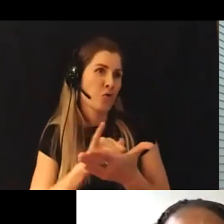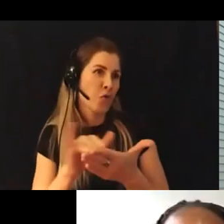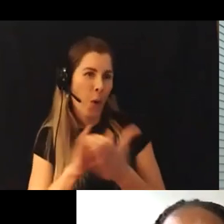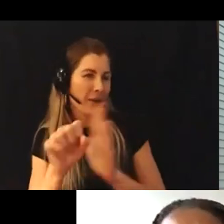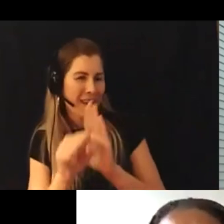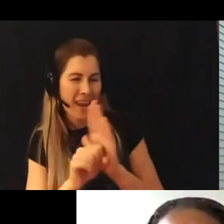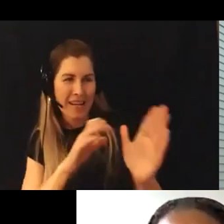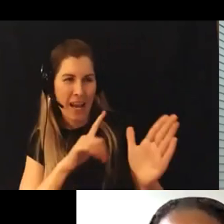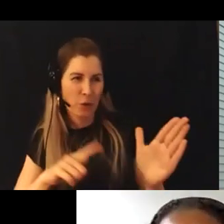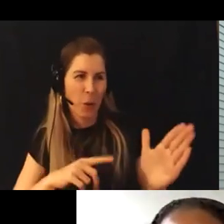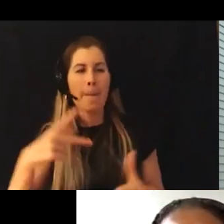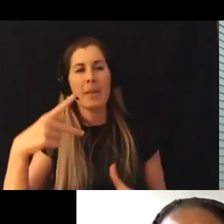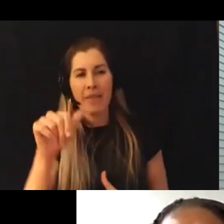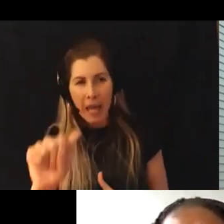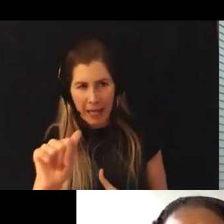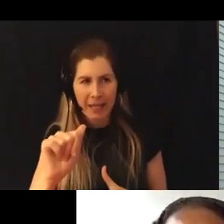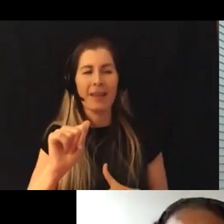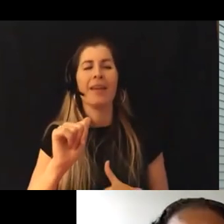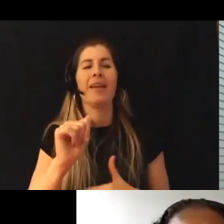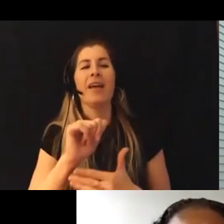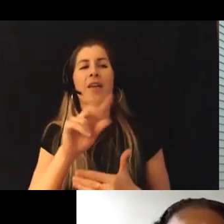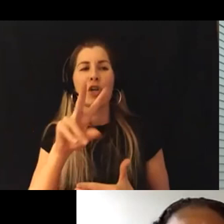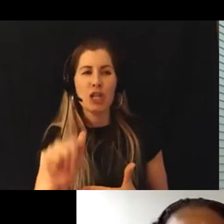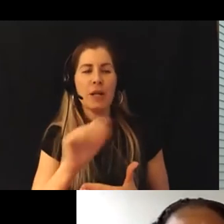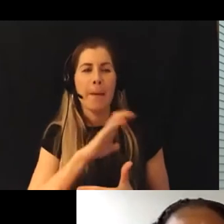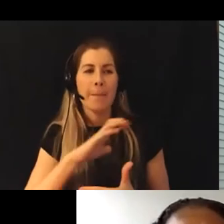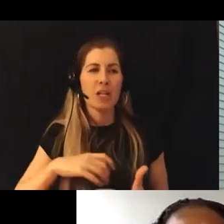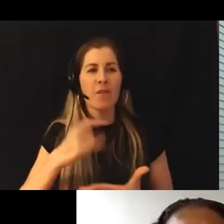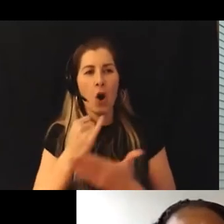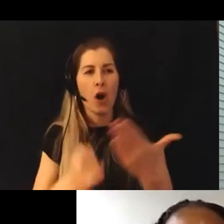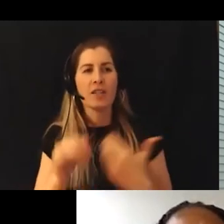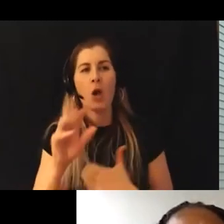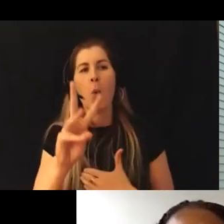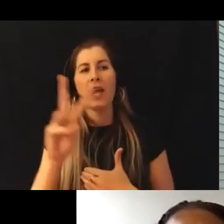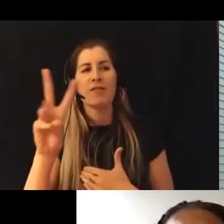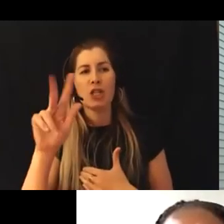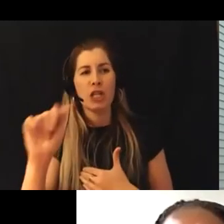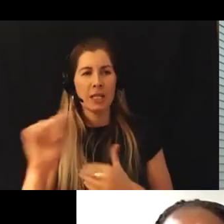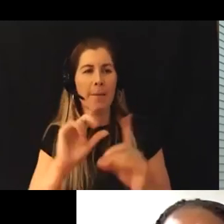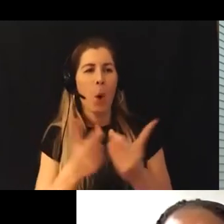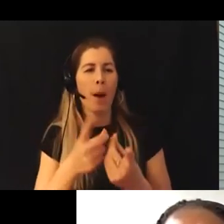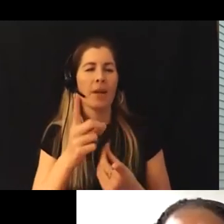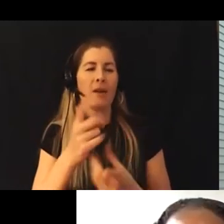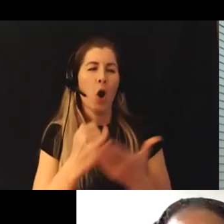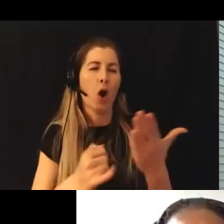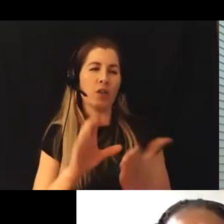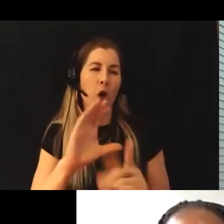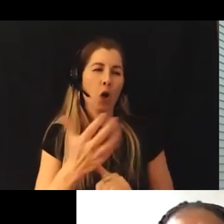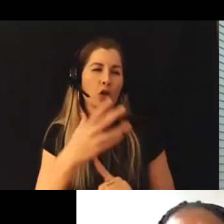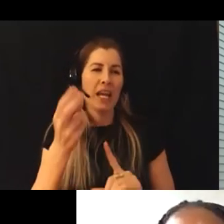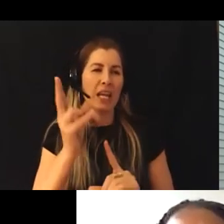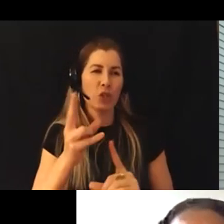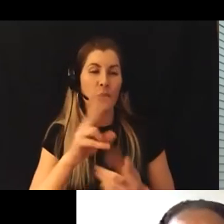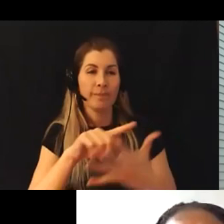Arts, Pennsylvania Council on the Arts, Virginia Commission for the Arts, and West Virginia Department of Arts, Culture, and History. And